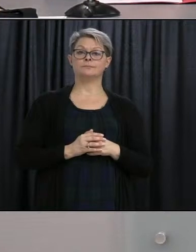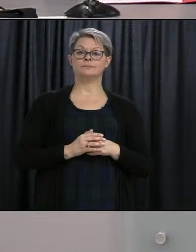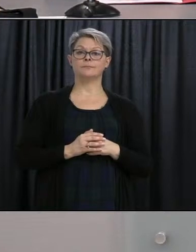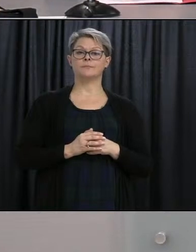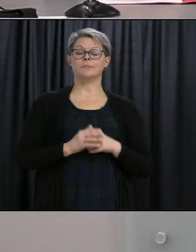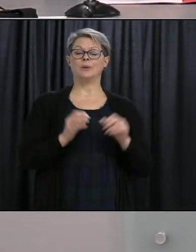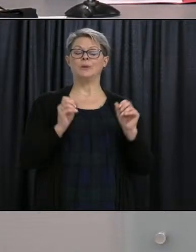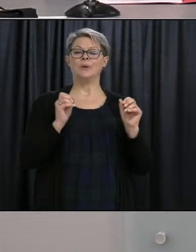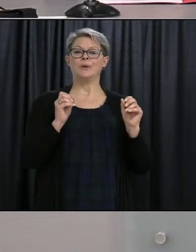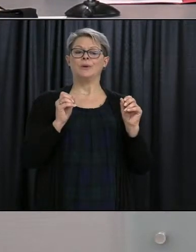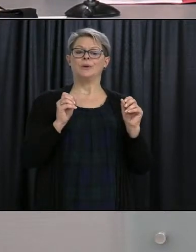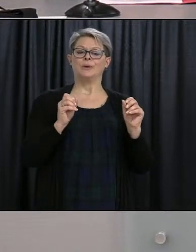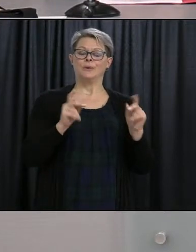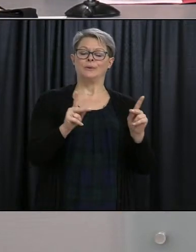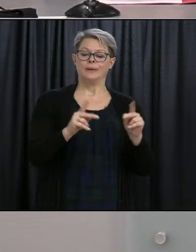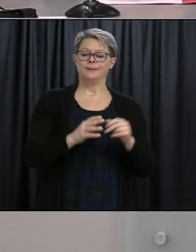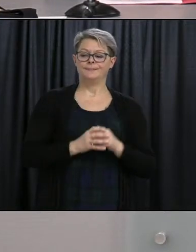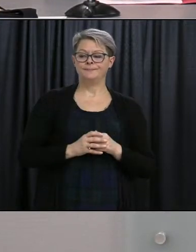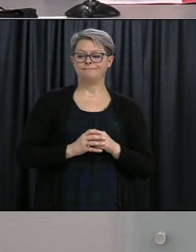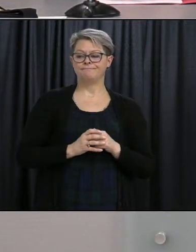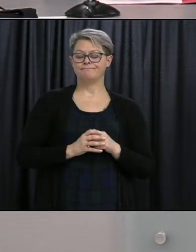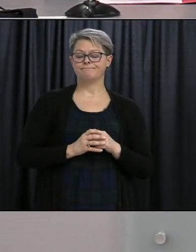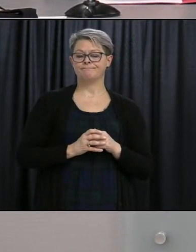Okay. My follow-up,